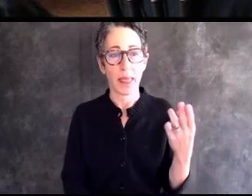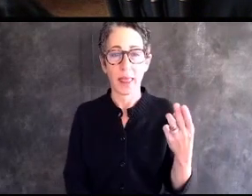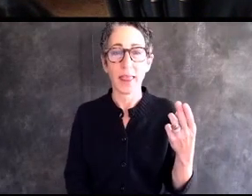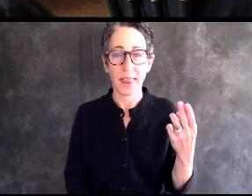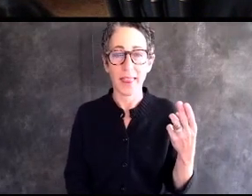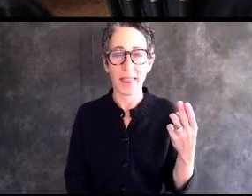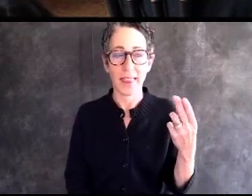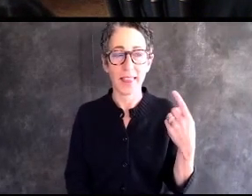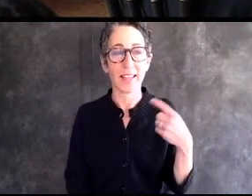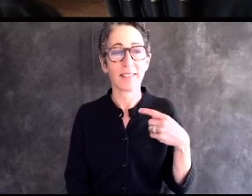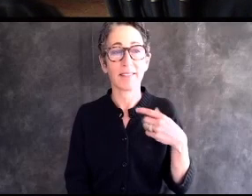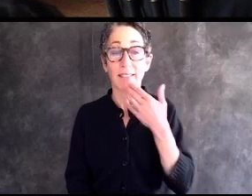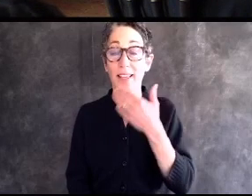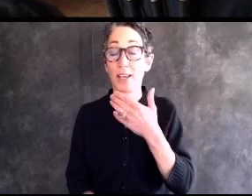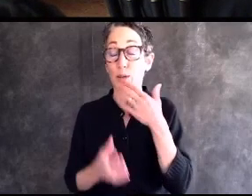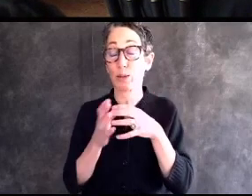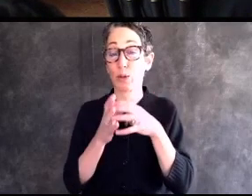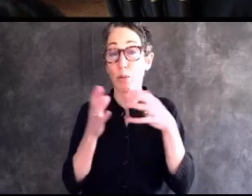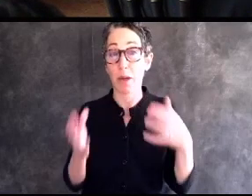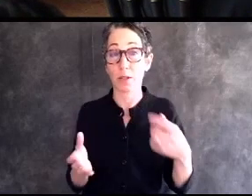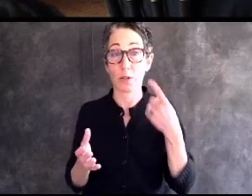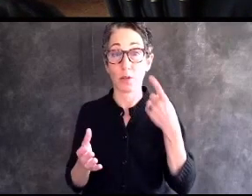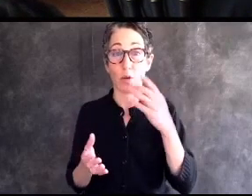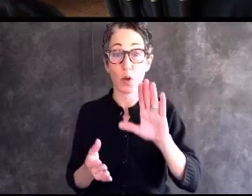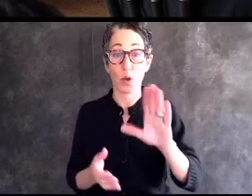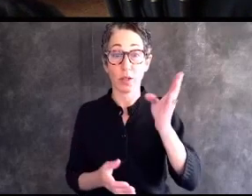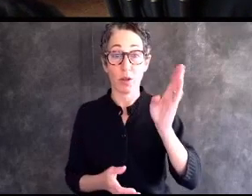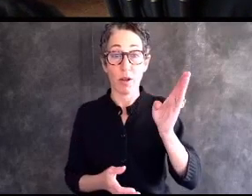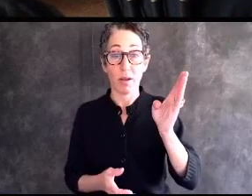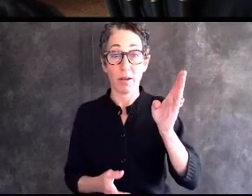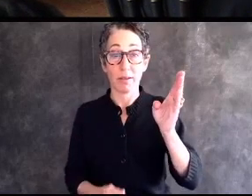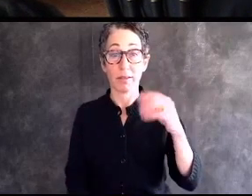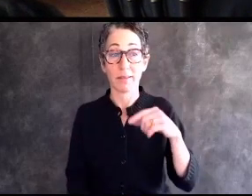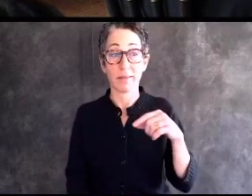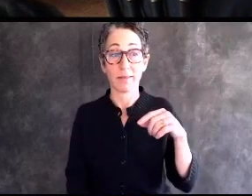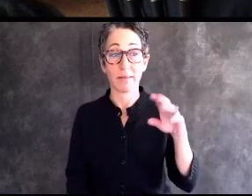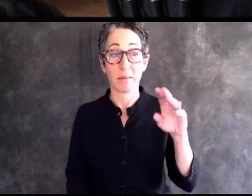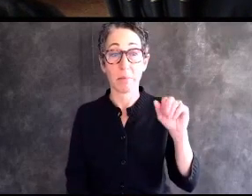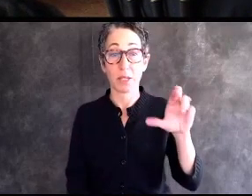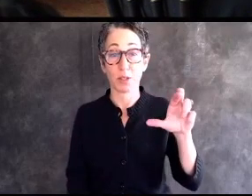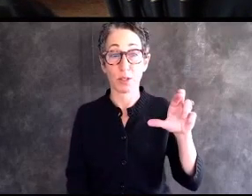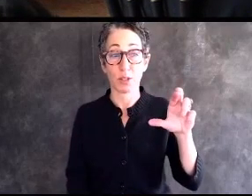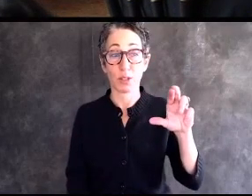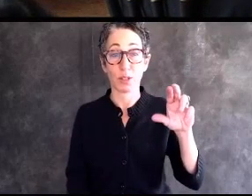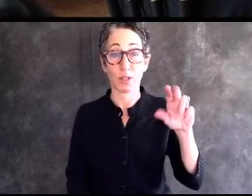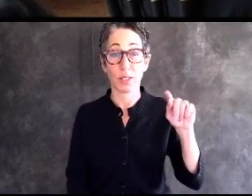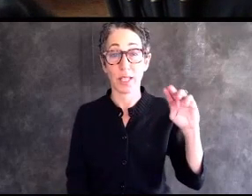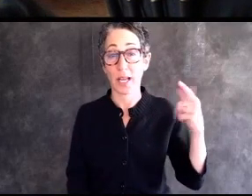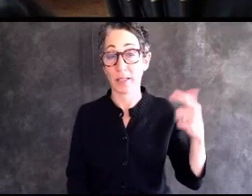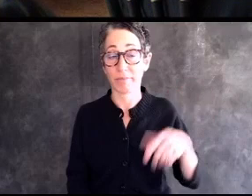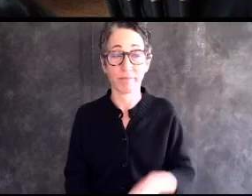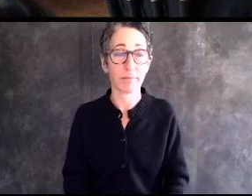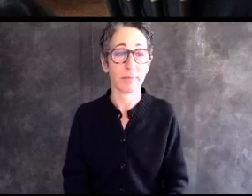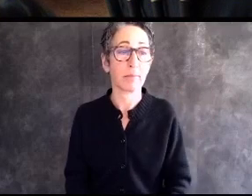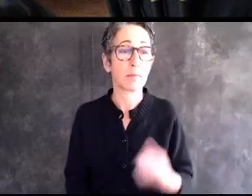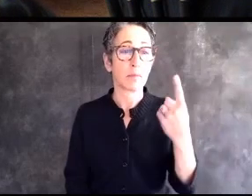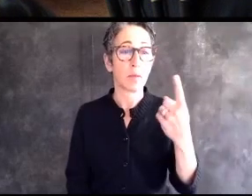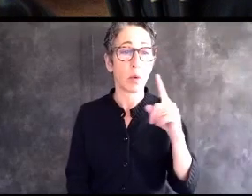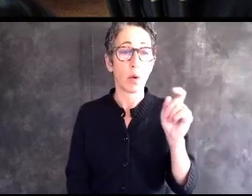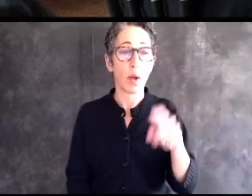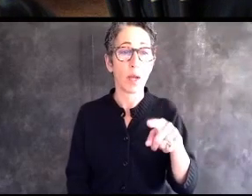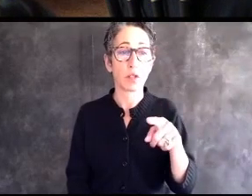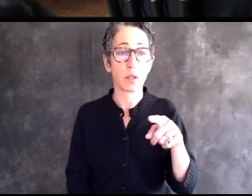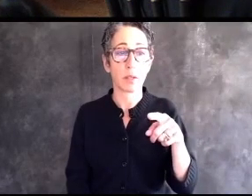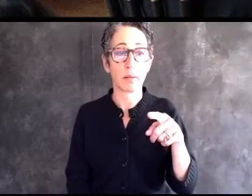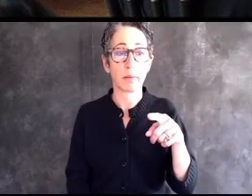Thank you so much for the talk, Minister Tang. This was really valuable. One question I wanted to follow up